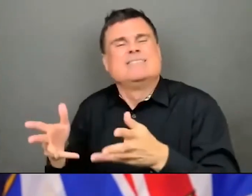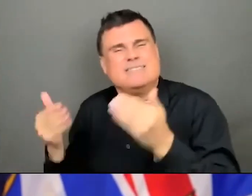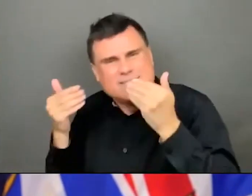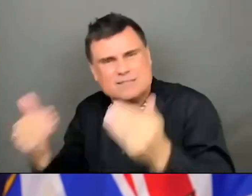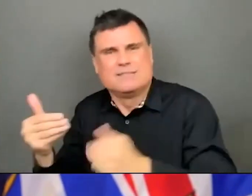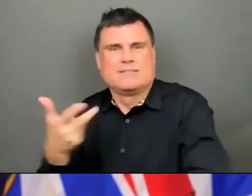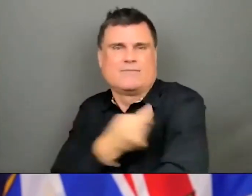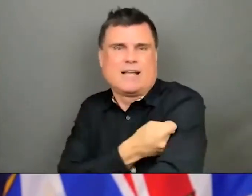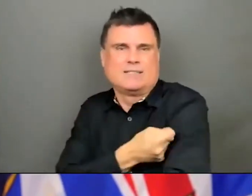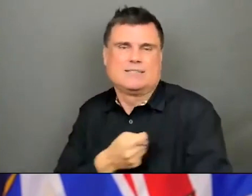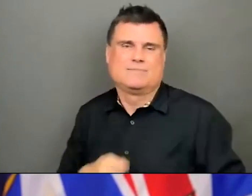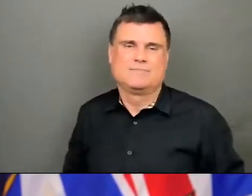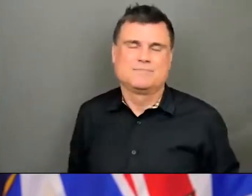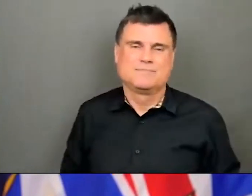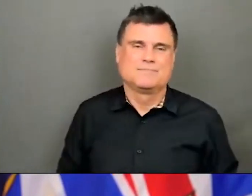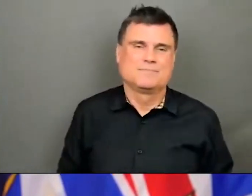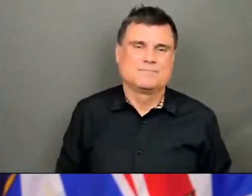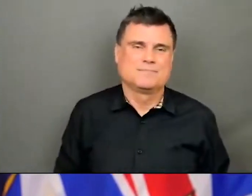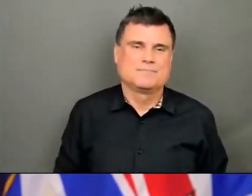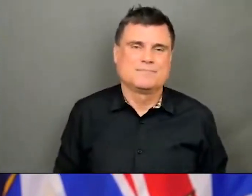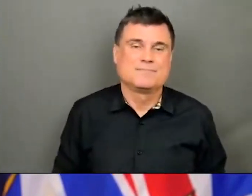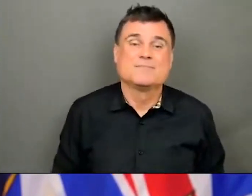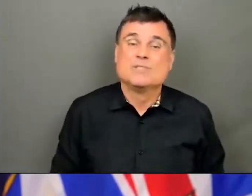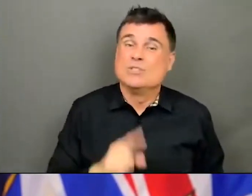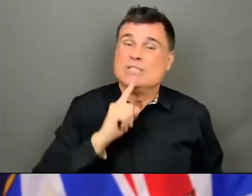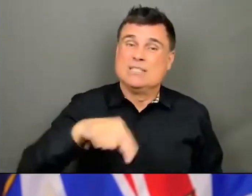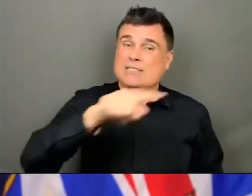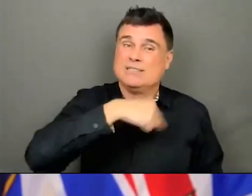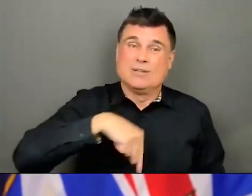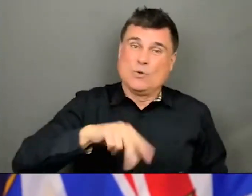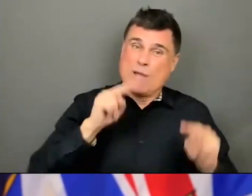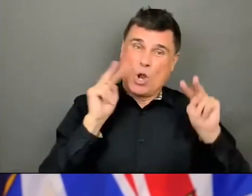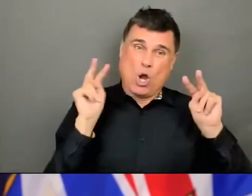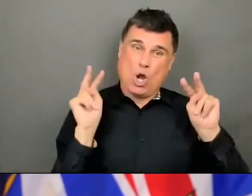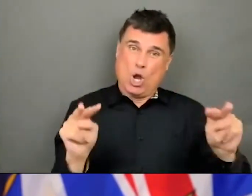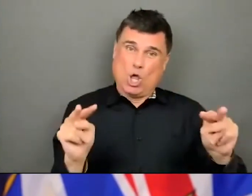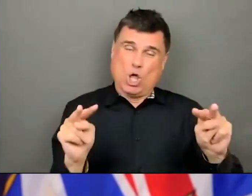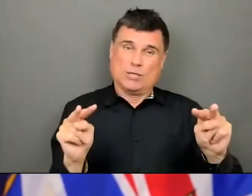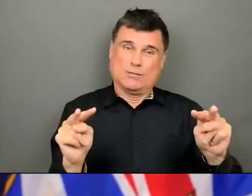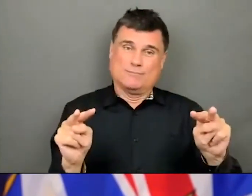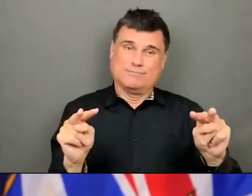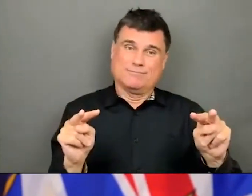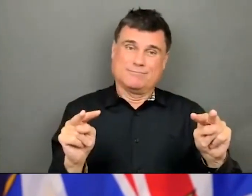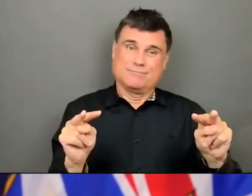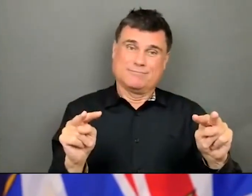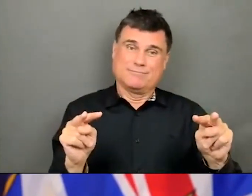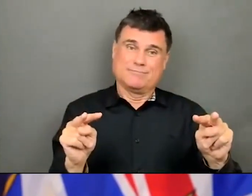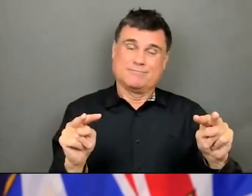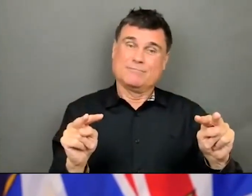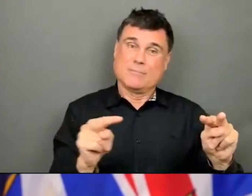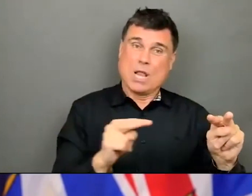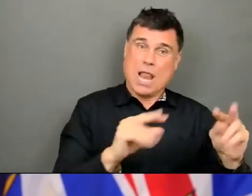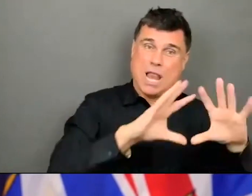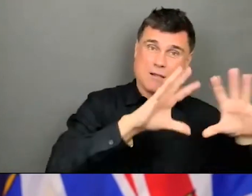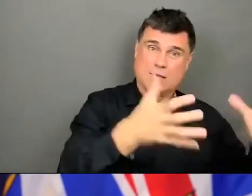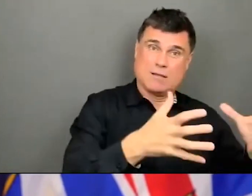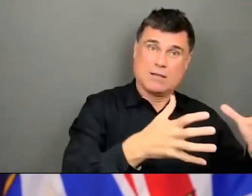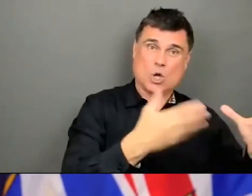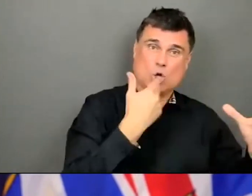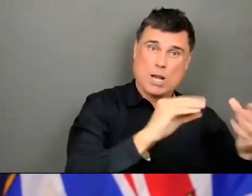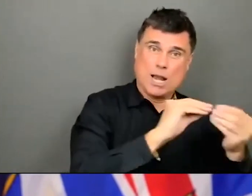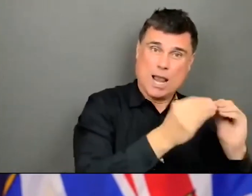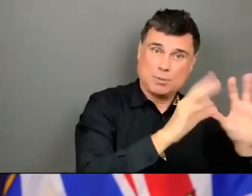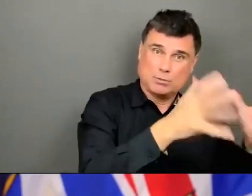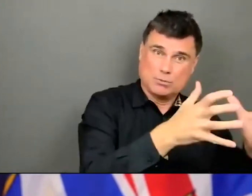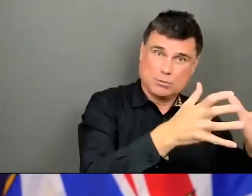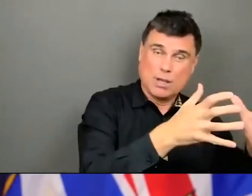when you look at it on the flip side, is the difference between 10% and 15%. And one is considerably higher than the other when COVID-19 is